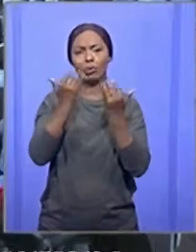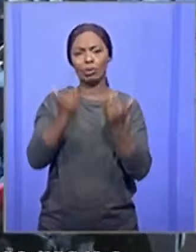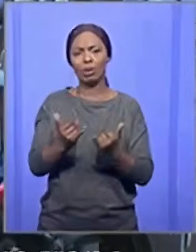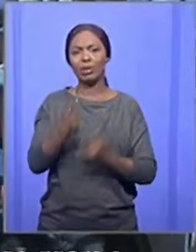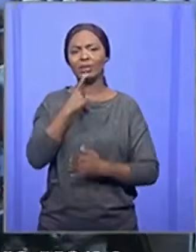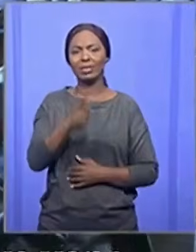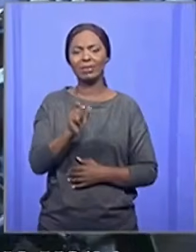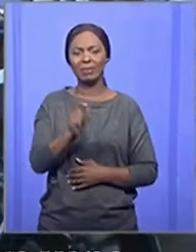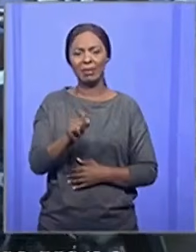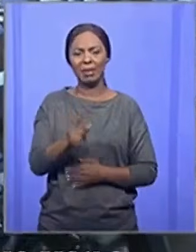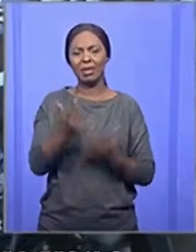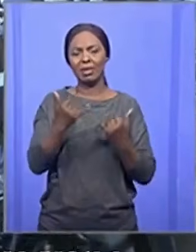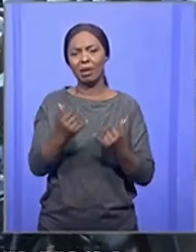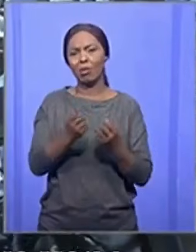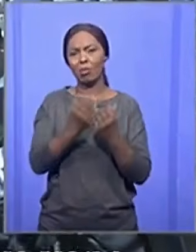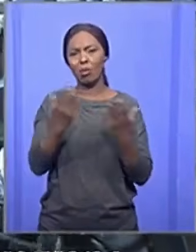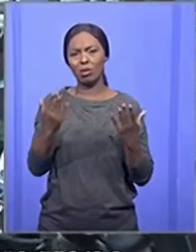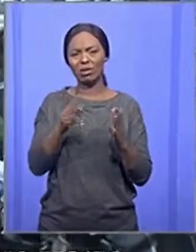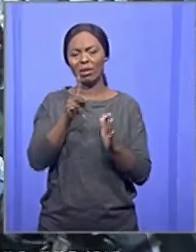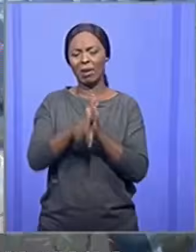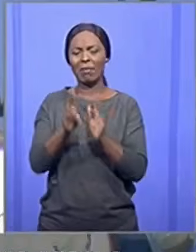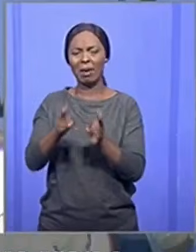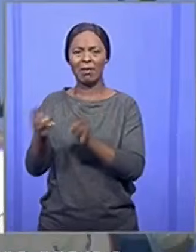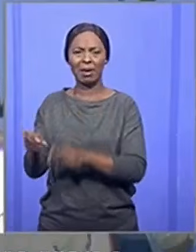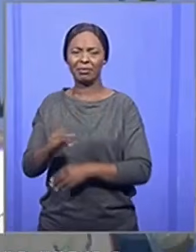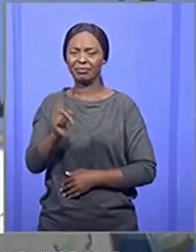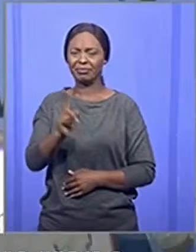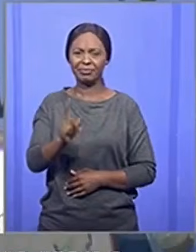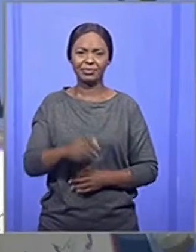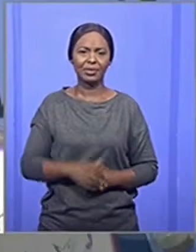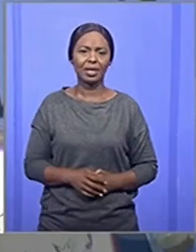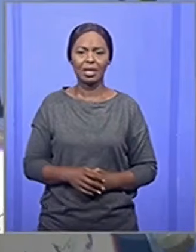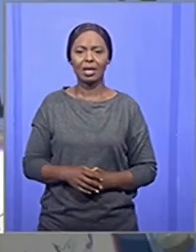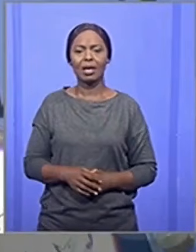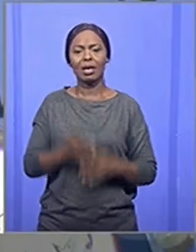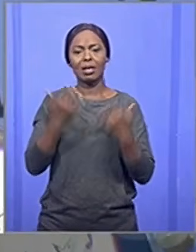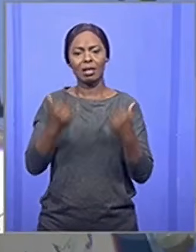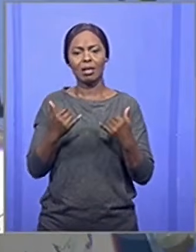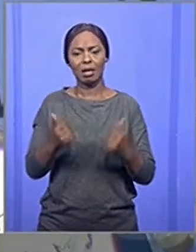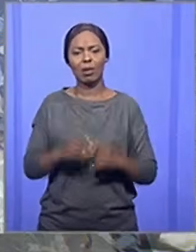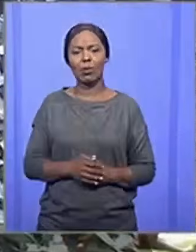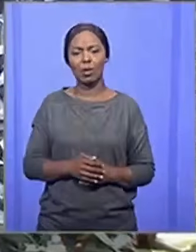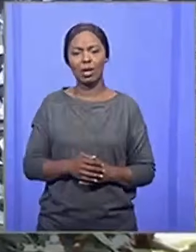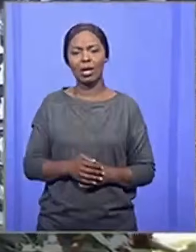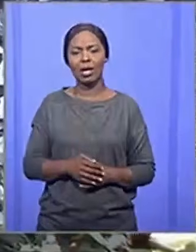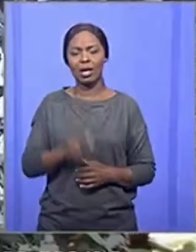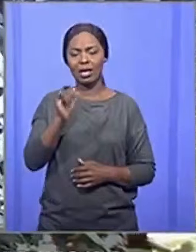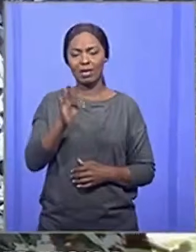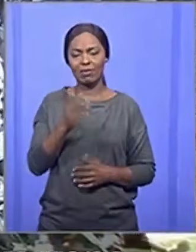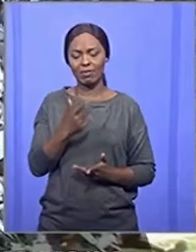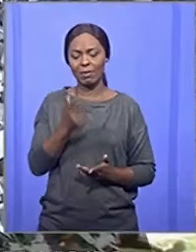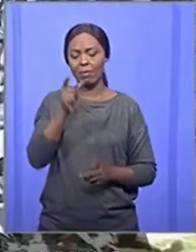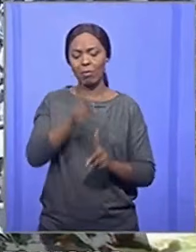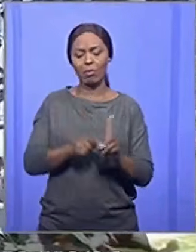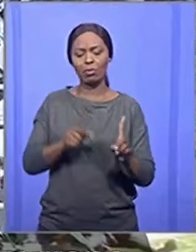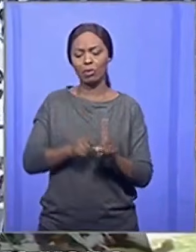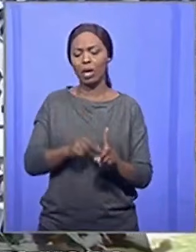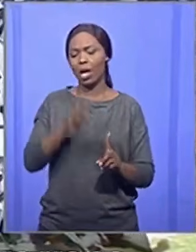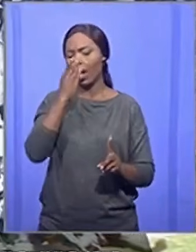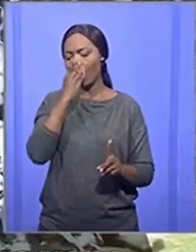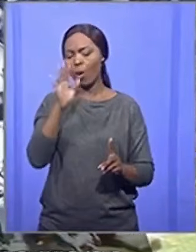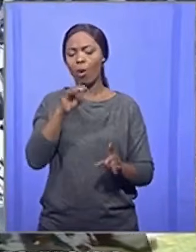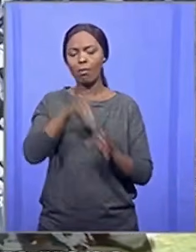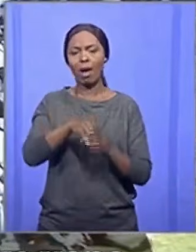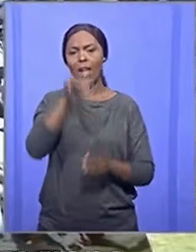lefu. We are making again no apology on the question of a death penalty. A death penalty